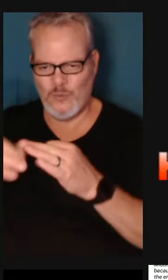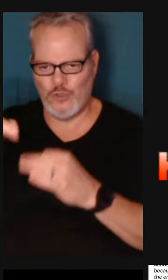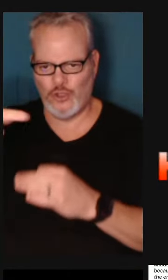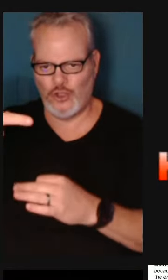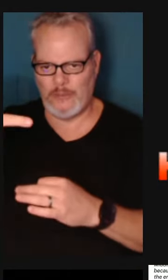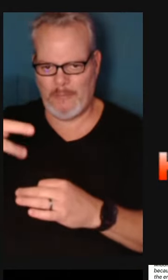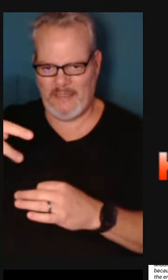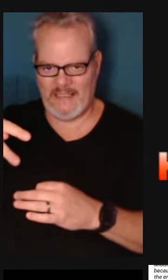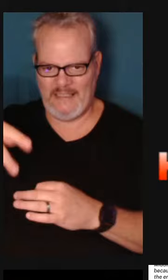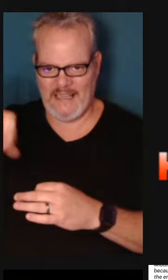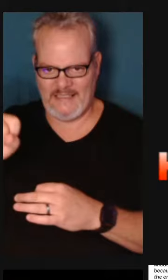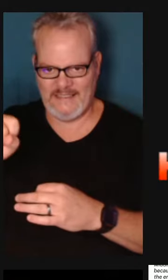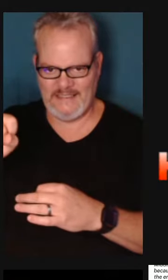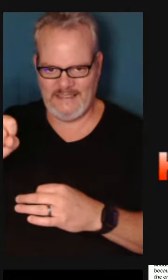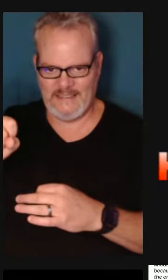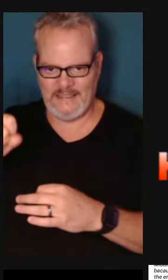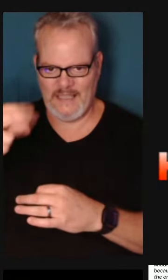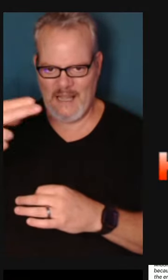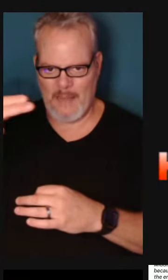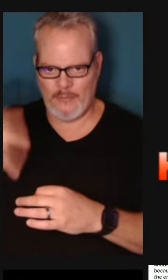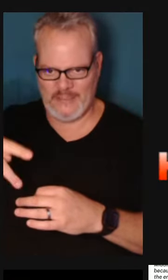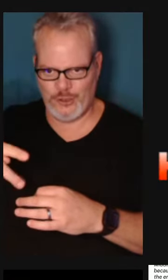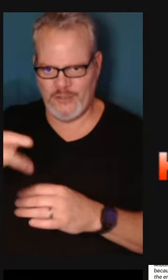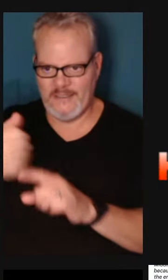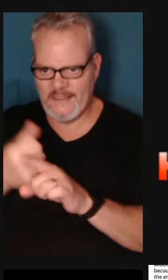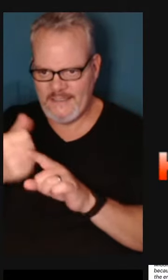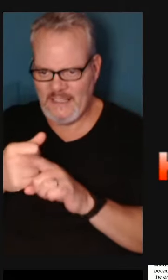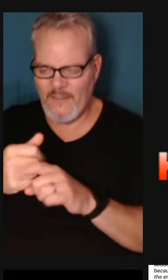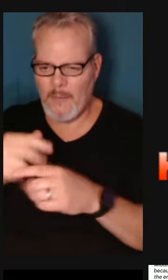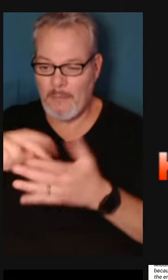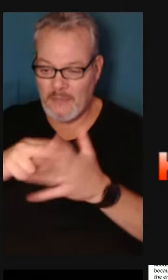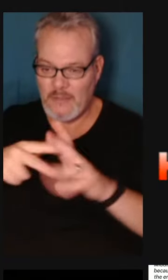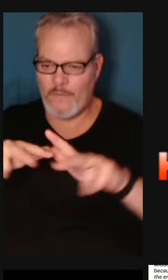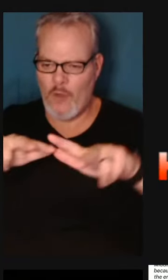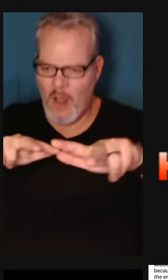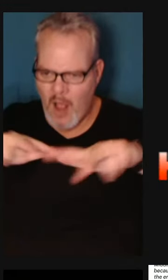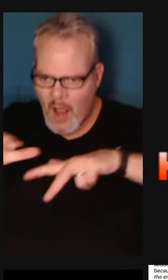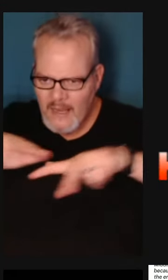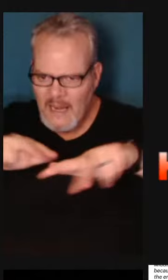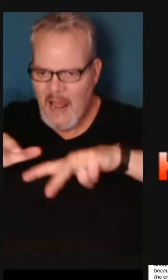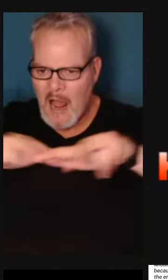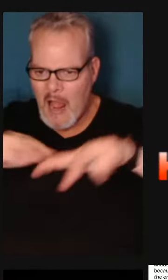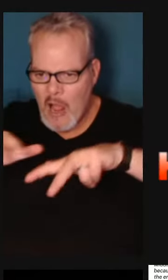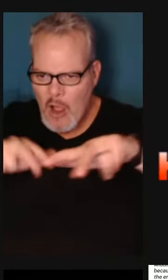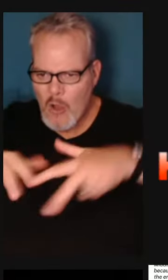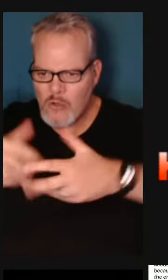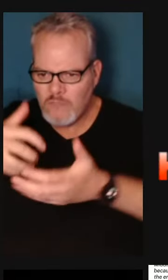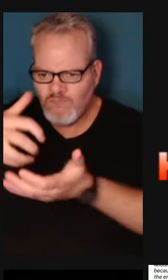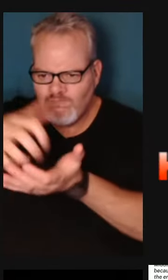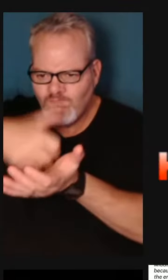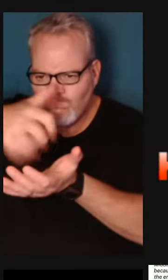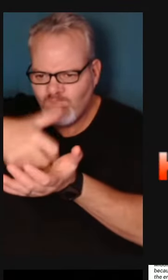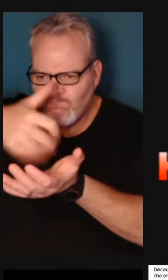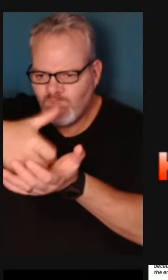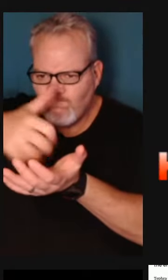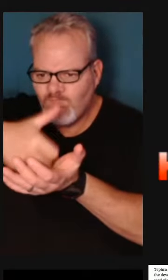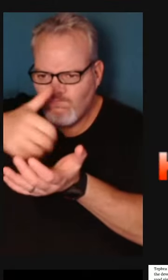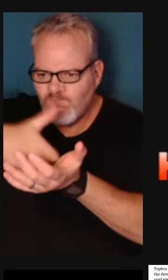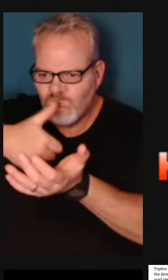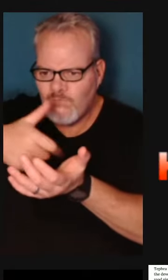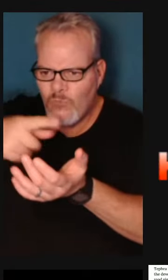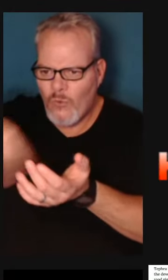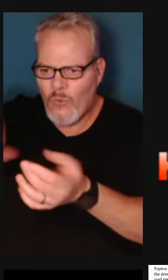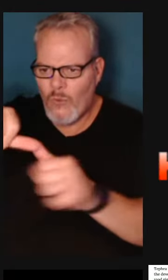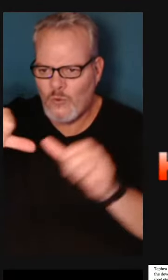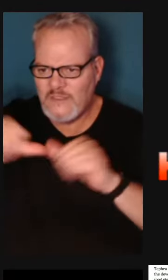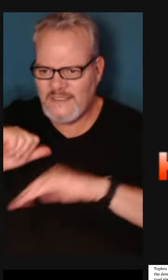GPS. So then they have to start hiking out, doing their transects, taking their sites along those